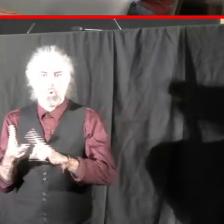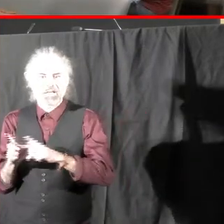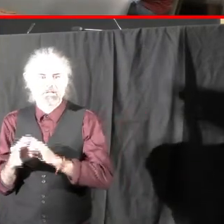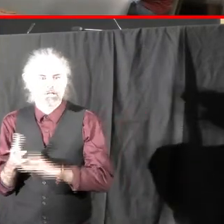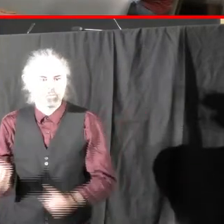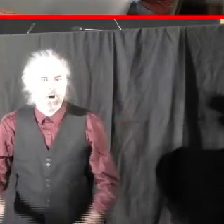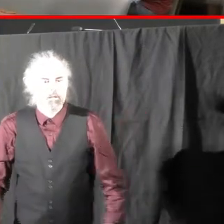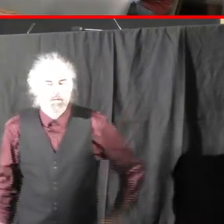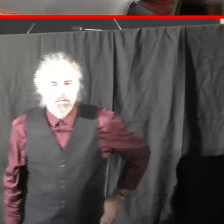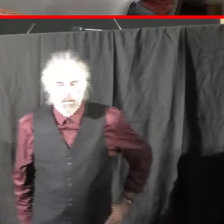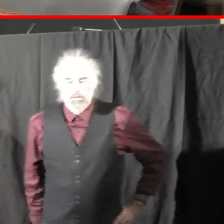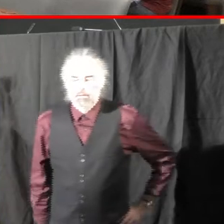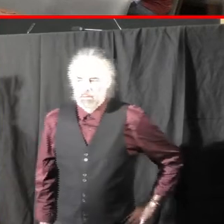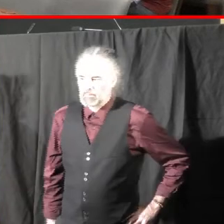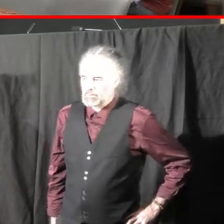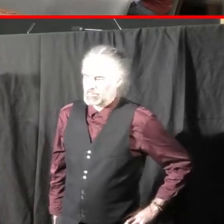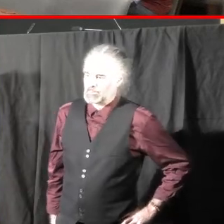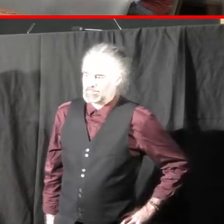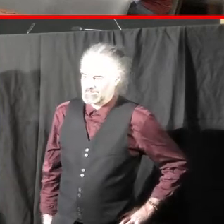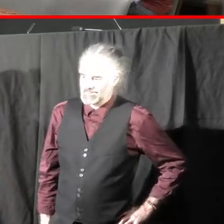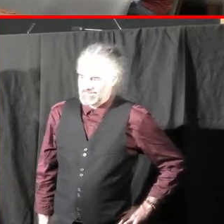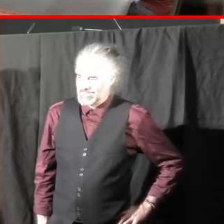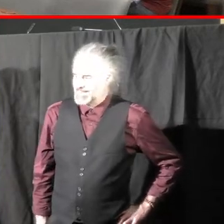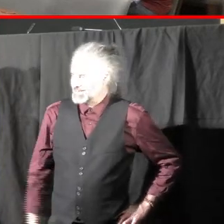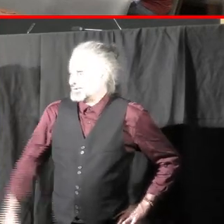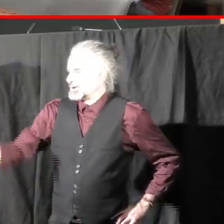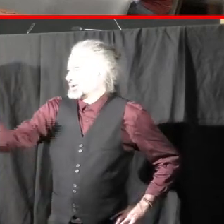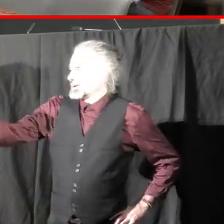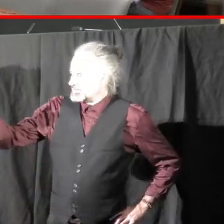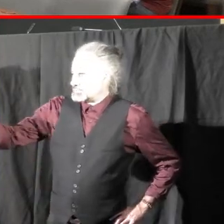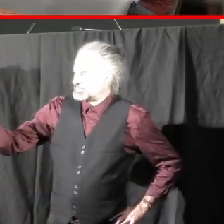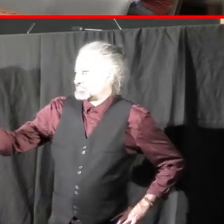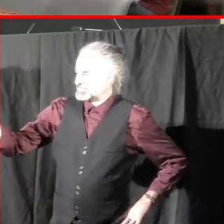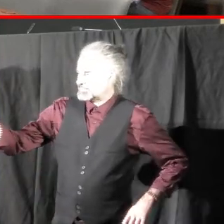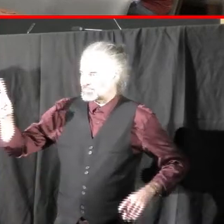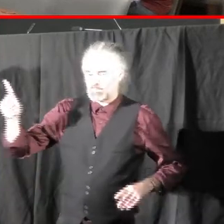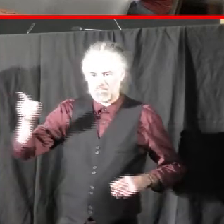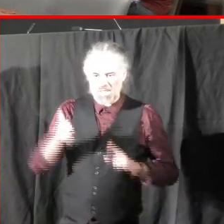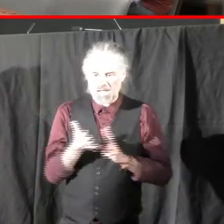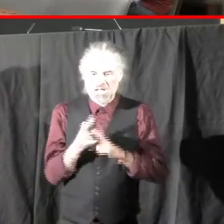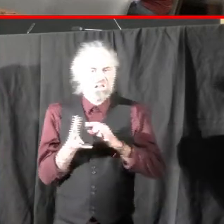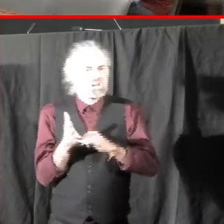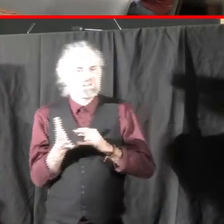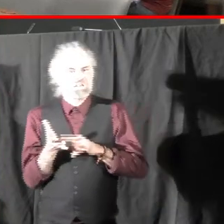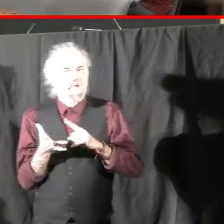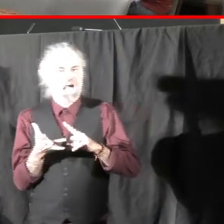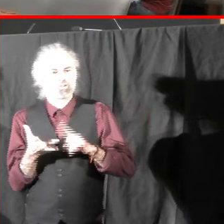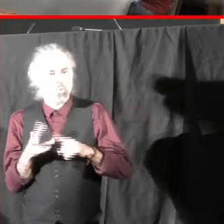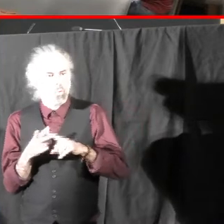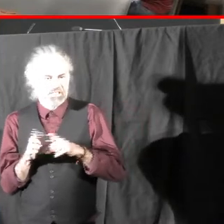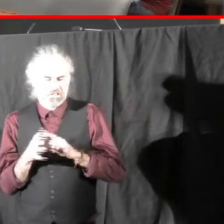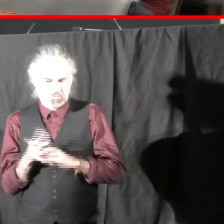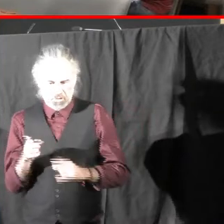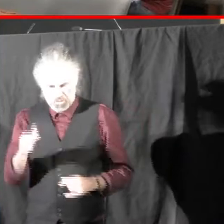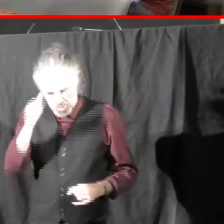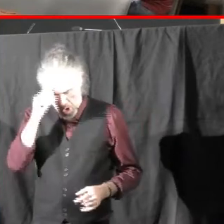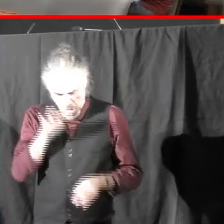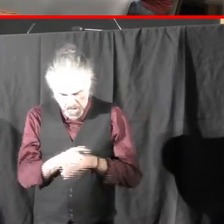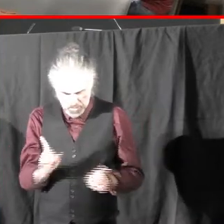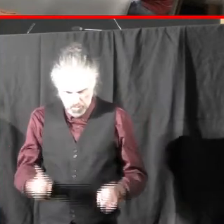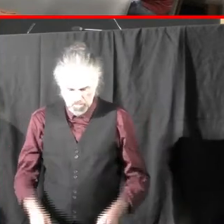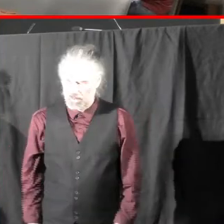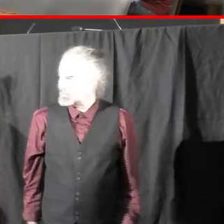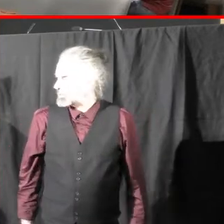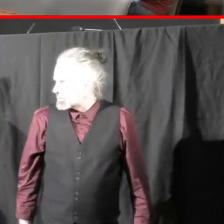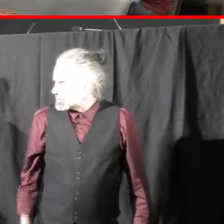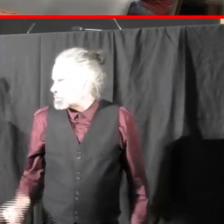So what do you know about oids? The question is, what do you know about nastoids? Oids. Nastoids. Well, as of